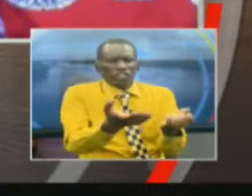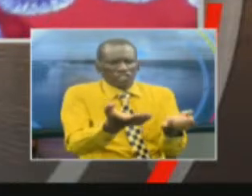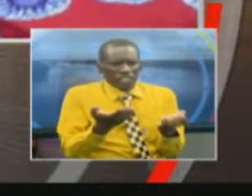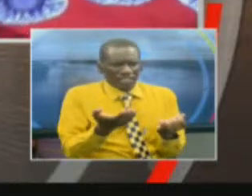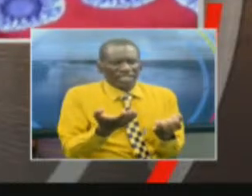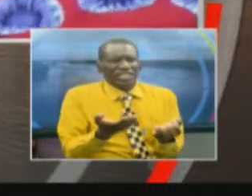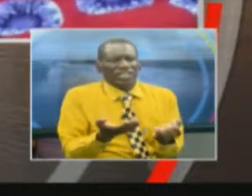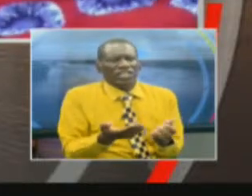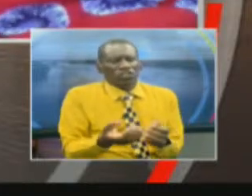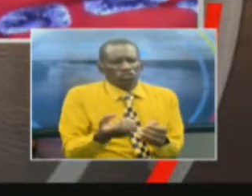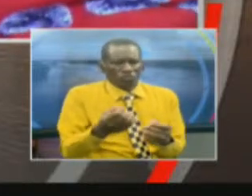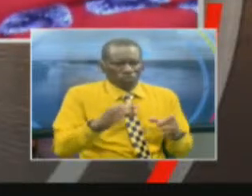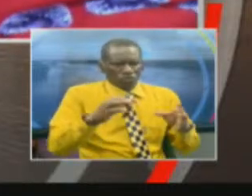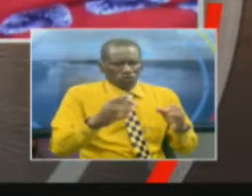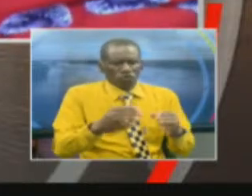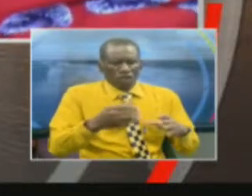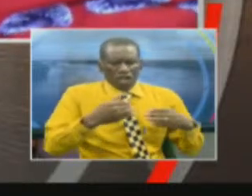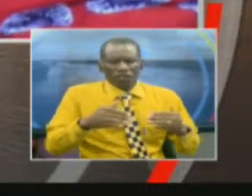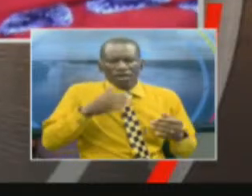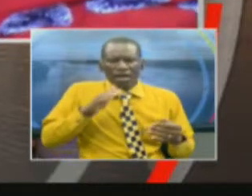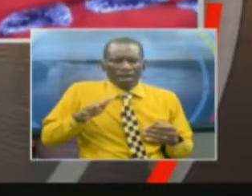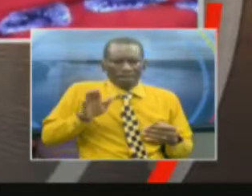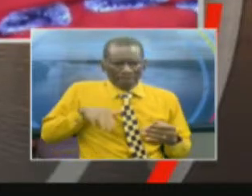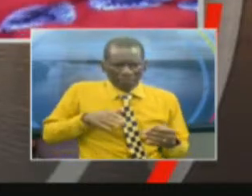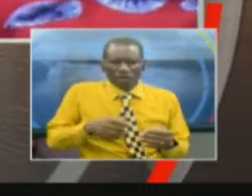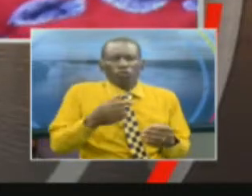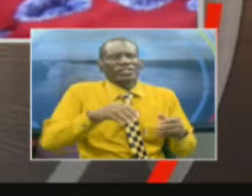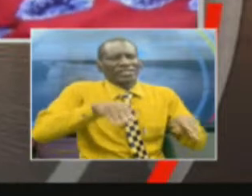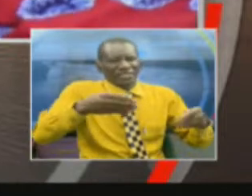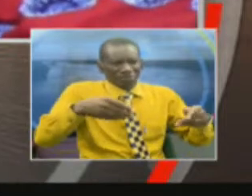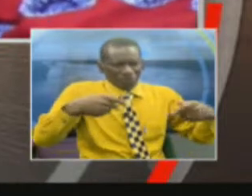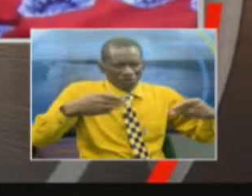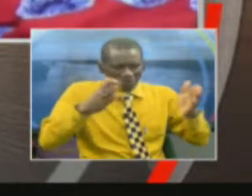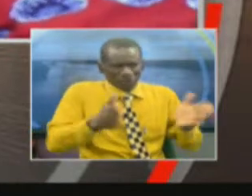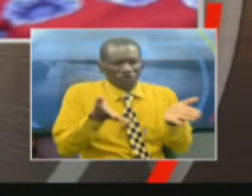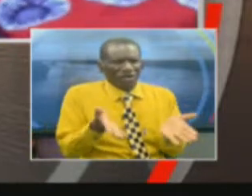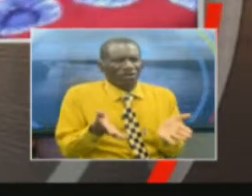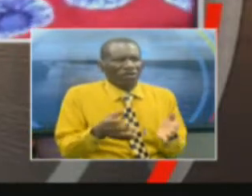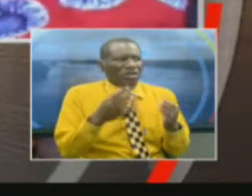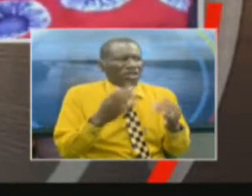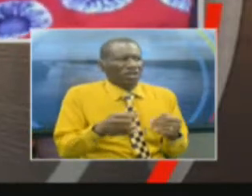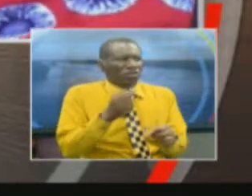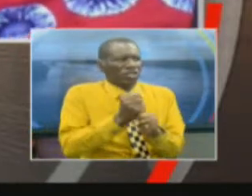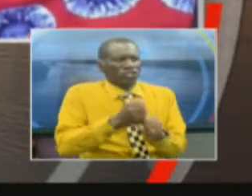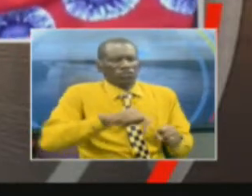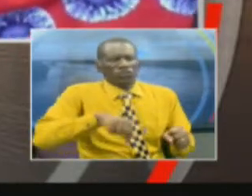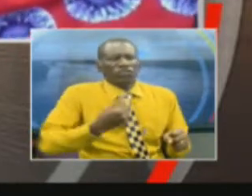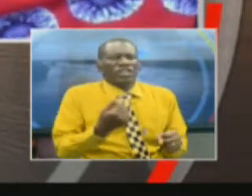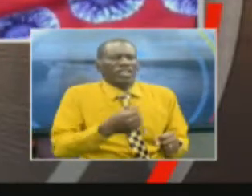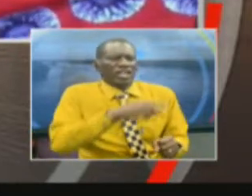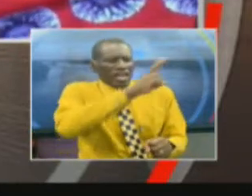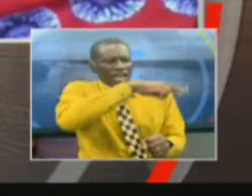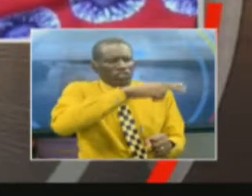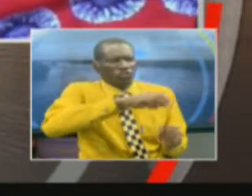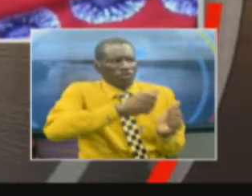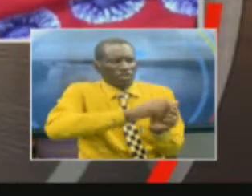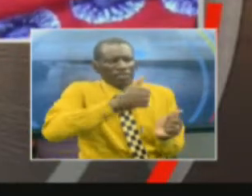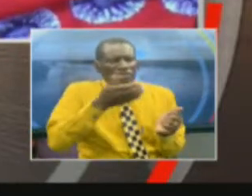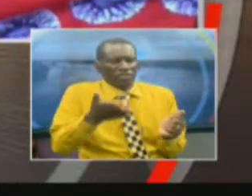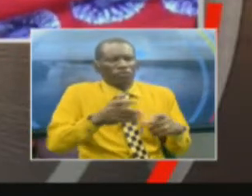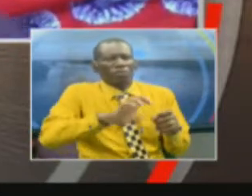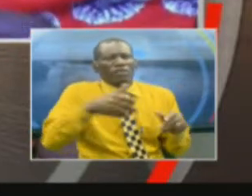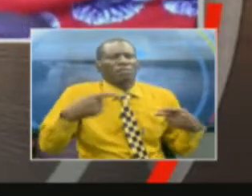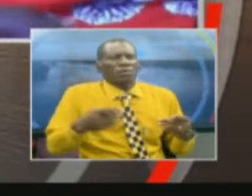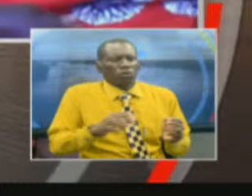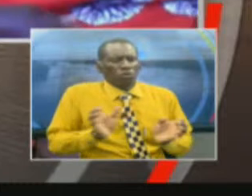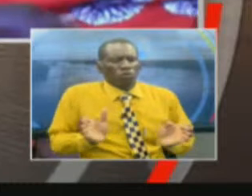understand a mother who is living with a disability. Did you also deal with other pressure from other people?